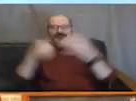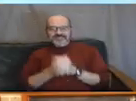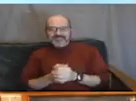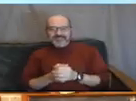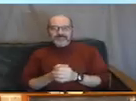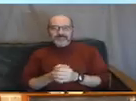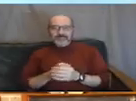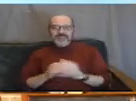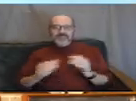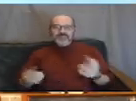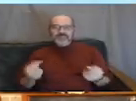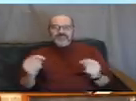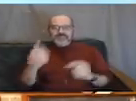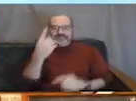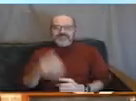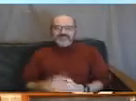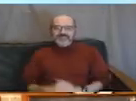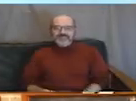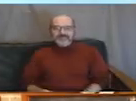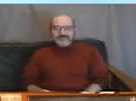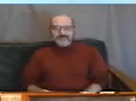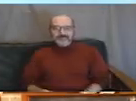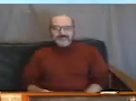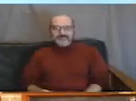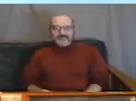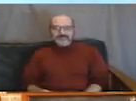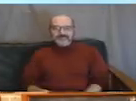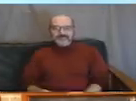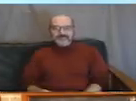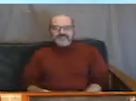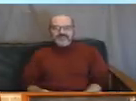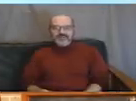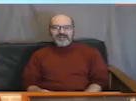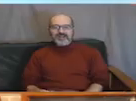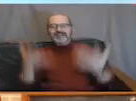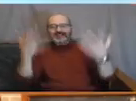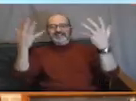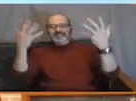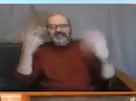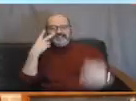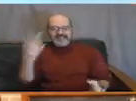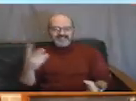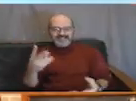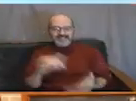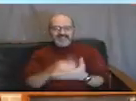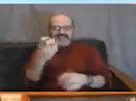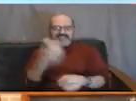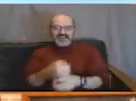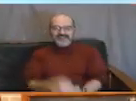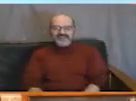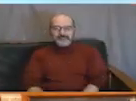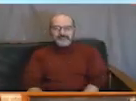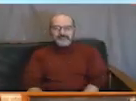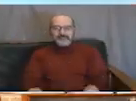That's not hard. Try something like this. See, that's tough.